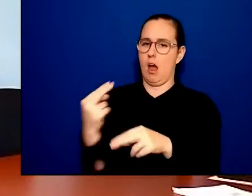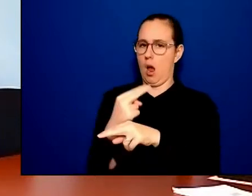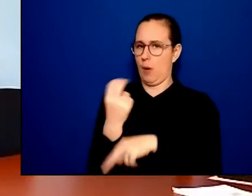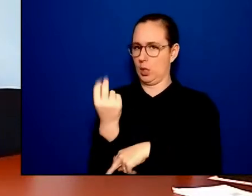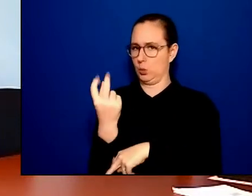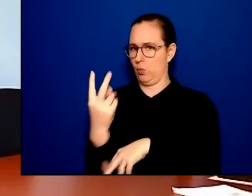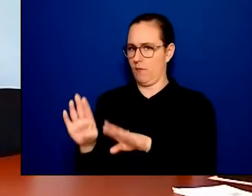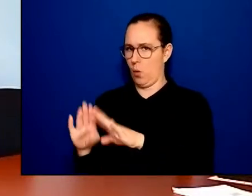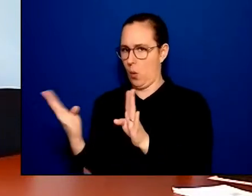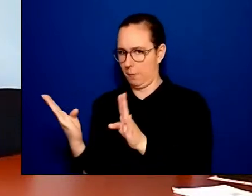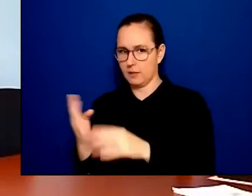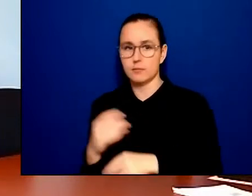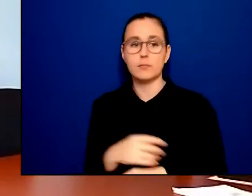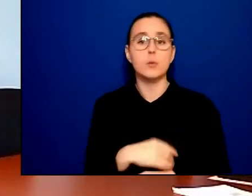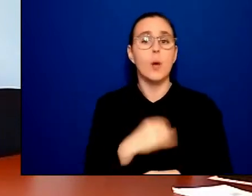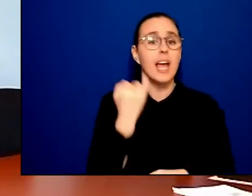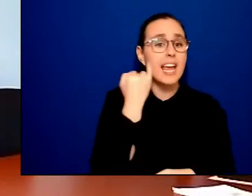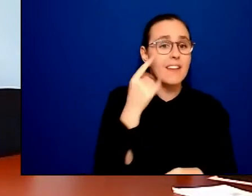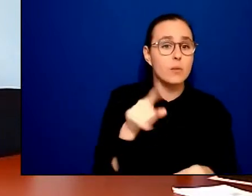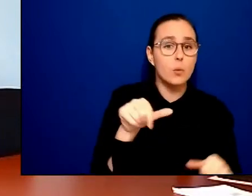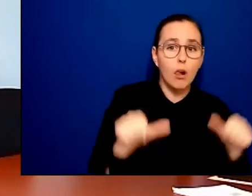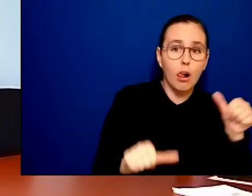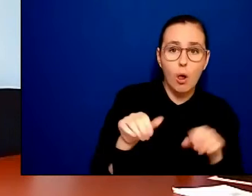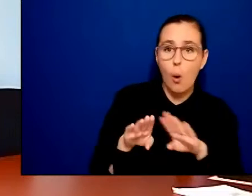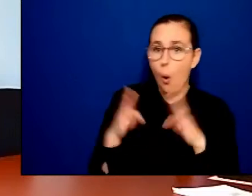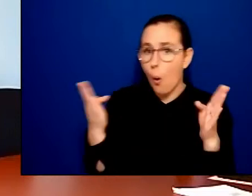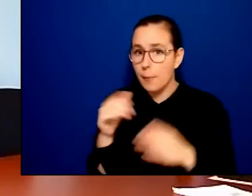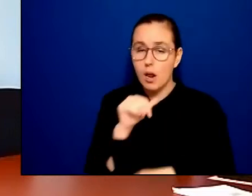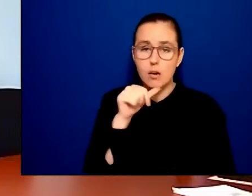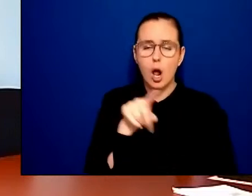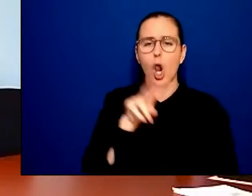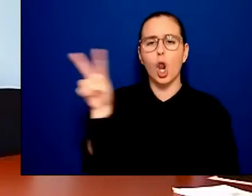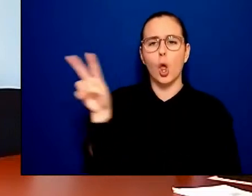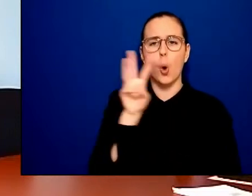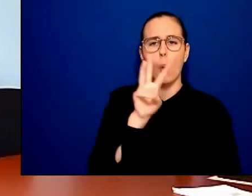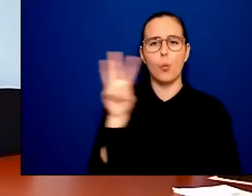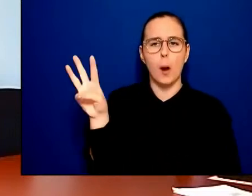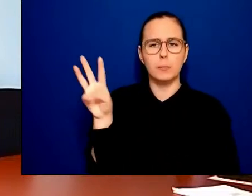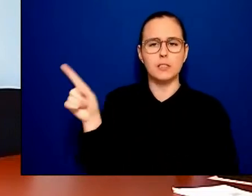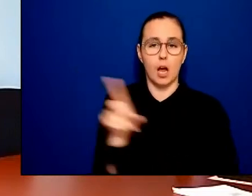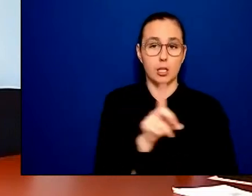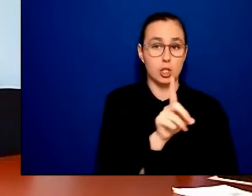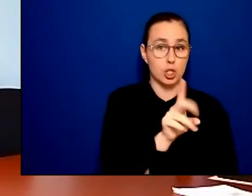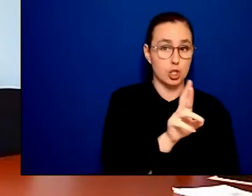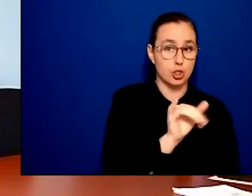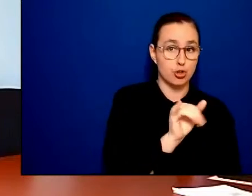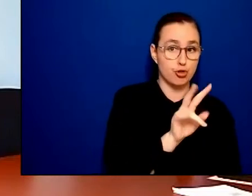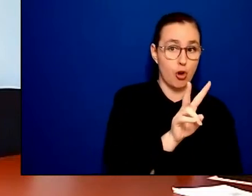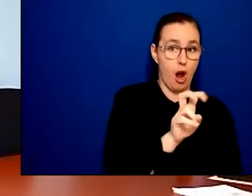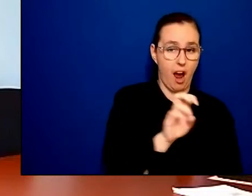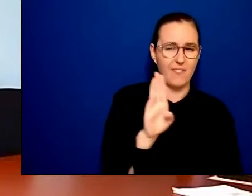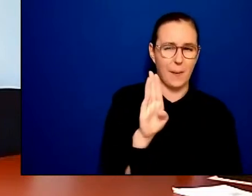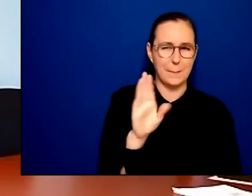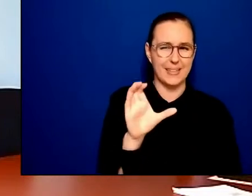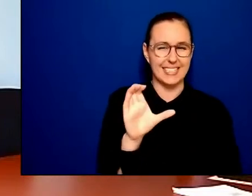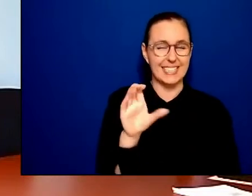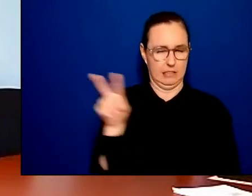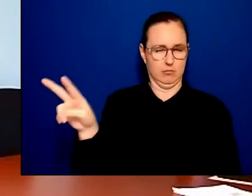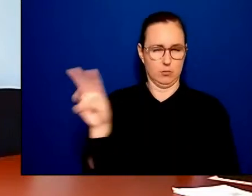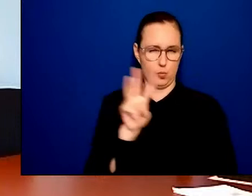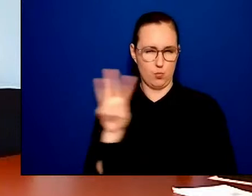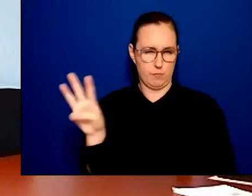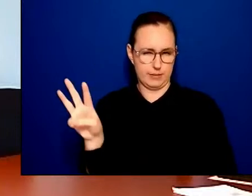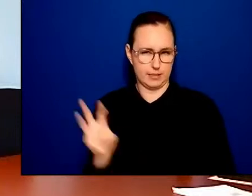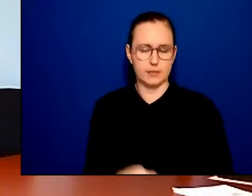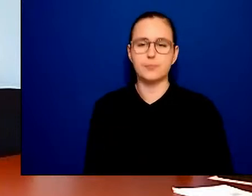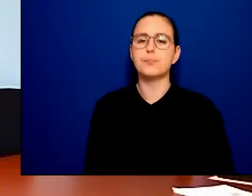Highway 99 remains closed south of Lillooet. We were given geotechnical approval to begin cleanup earlier